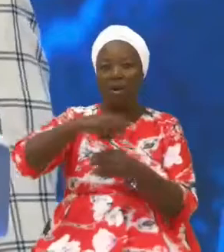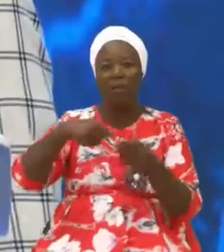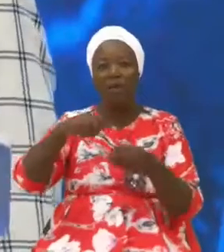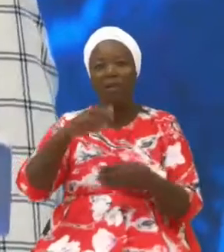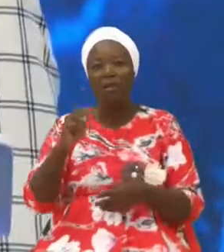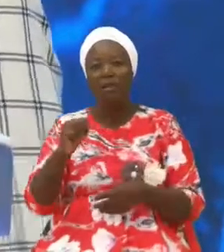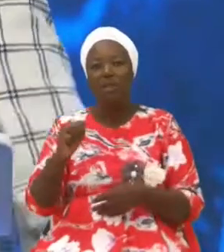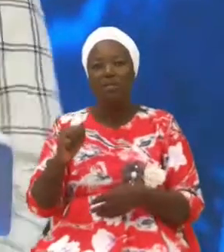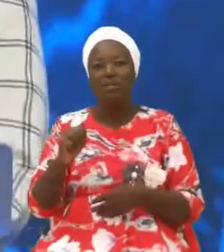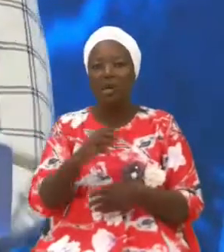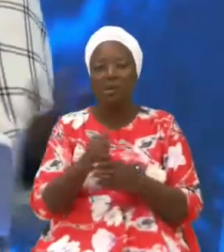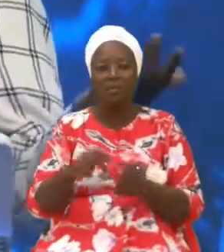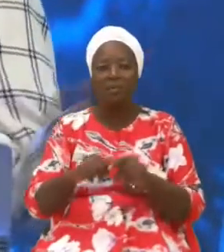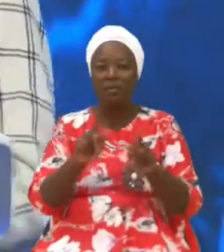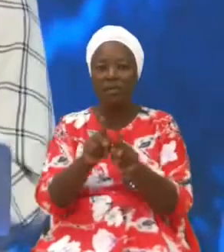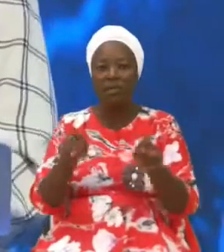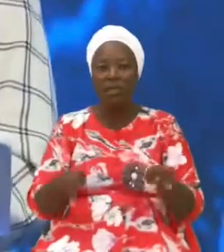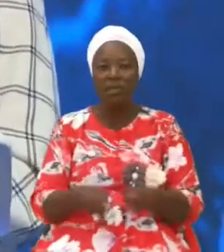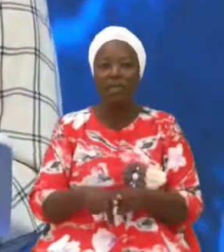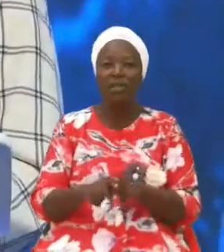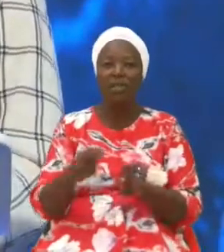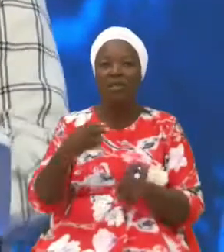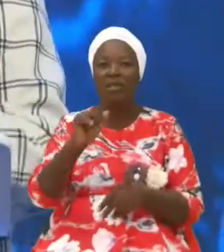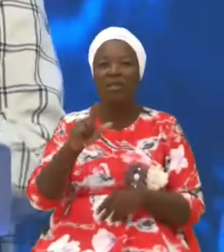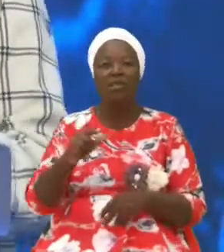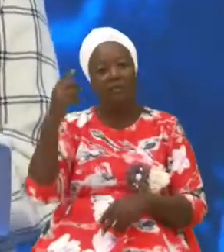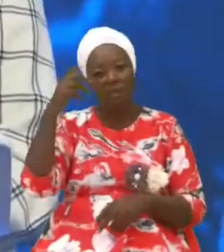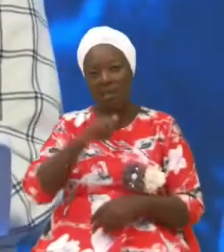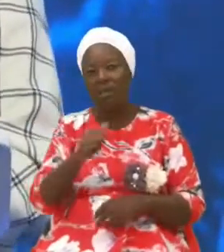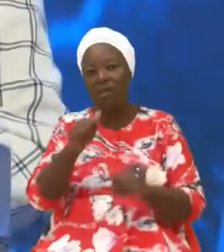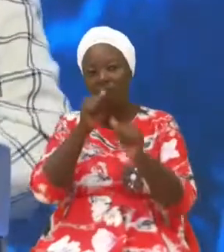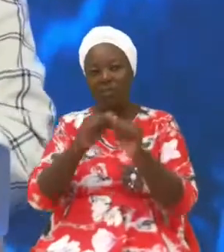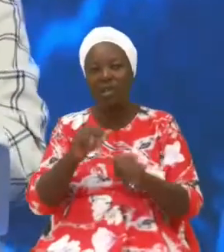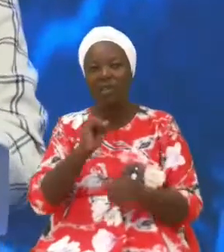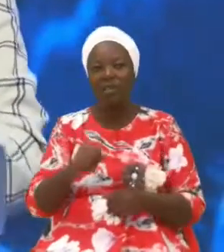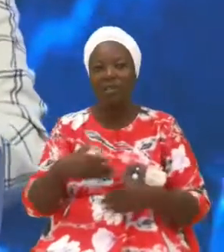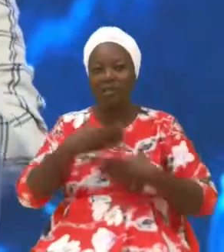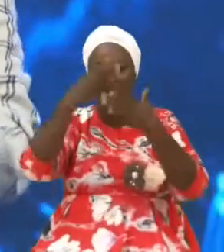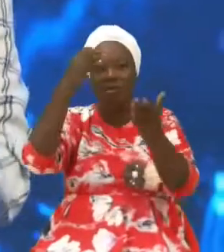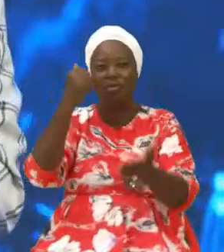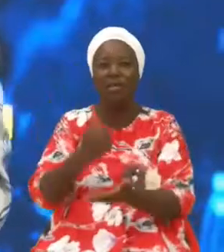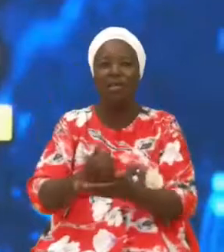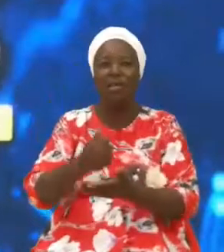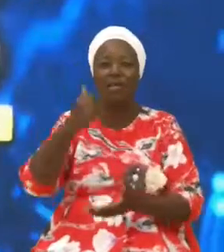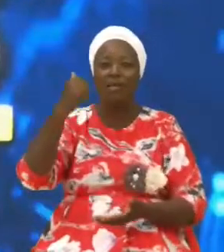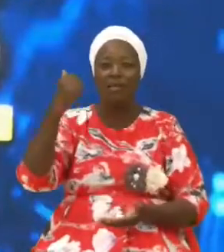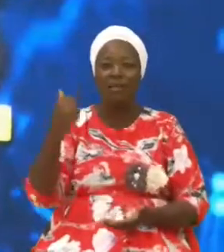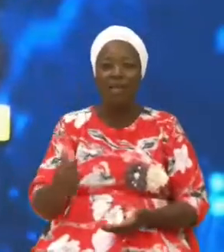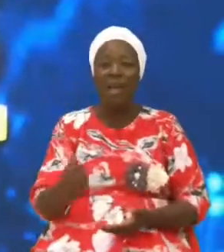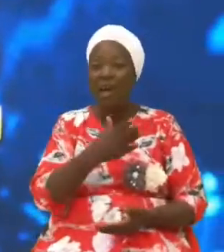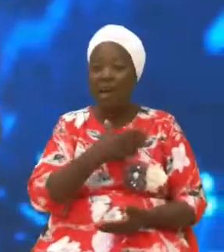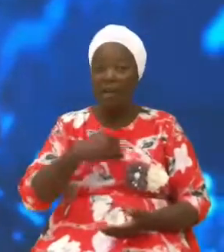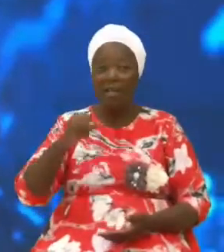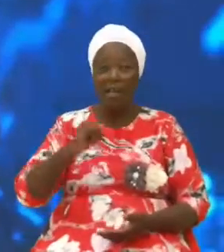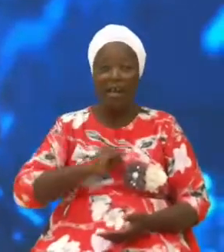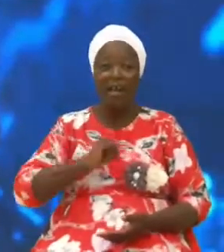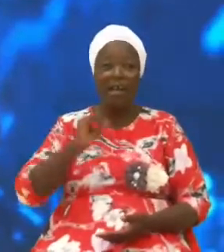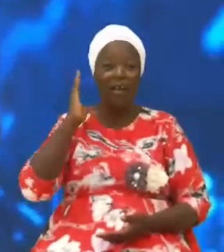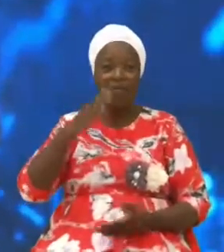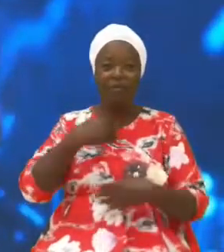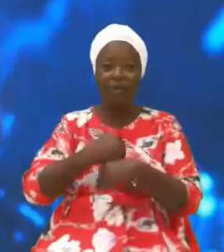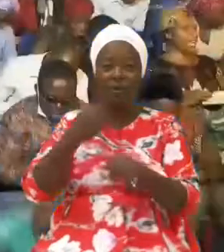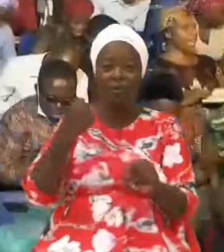them, and the places round about my heel, a blessing. I thought you'll